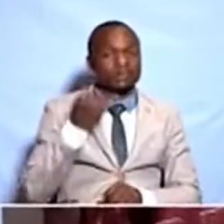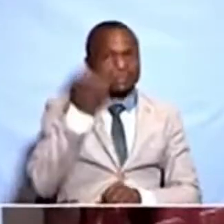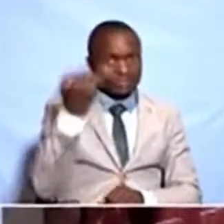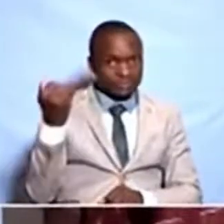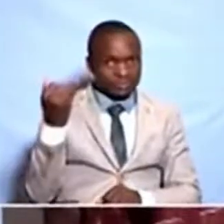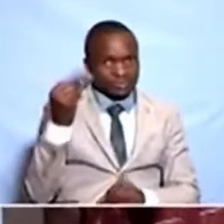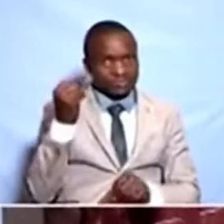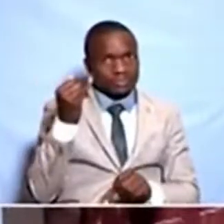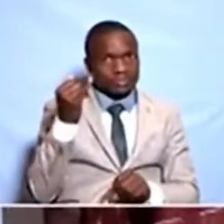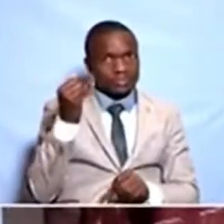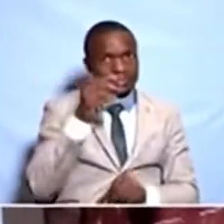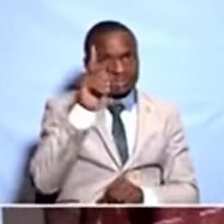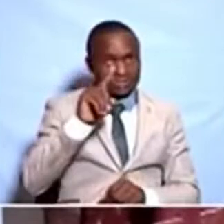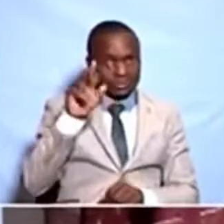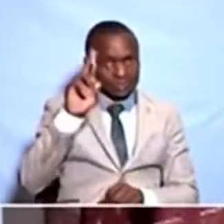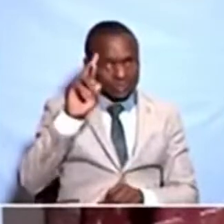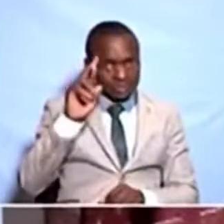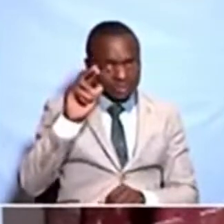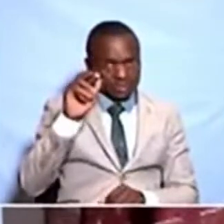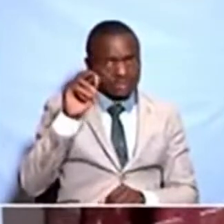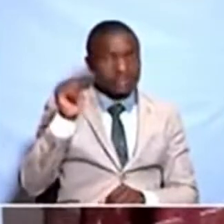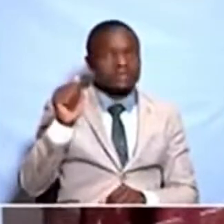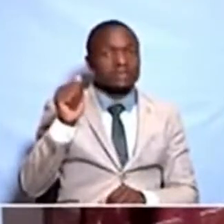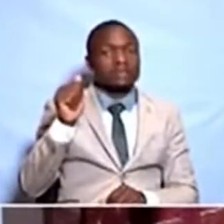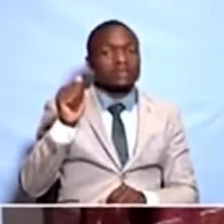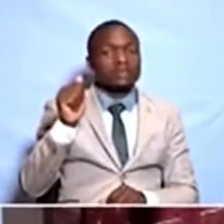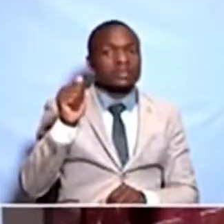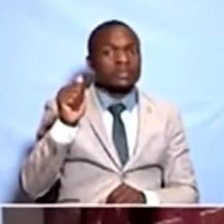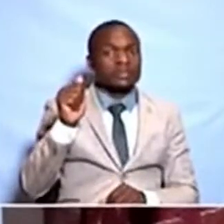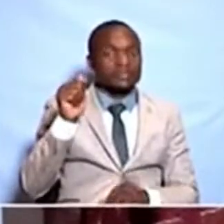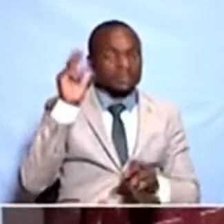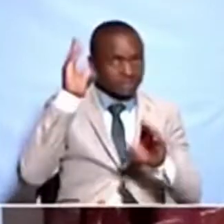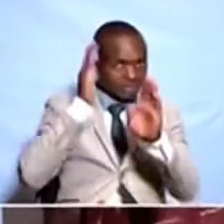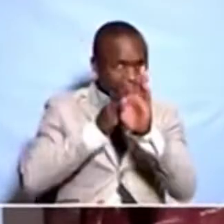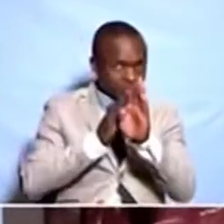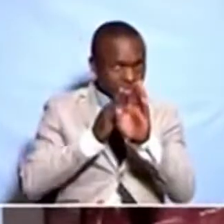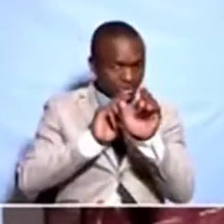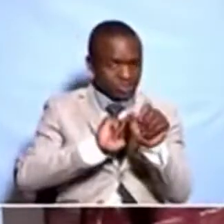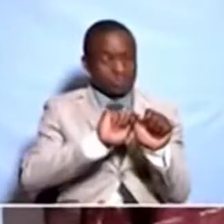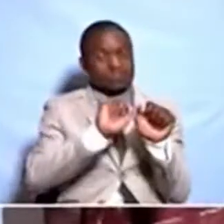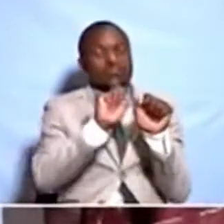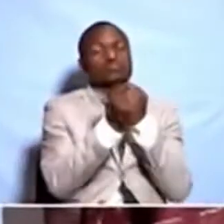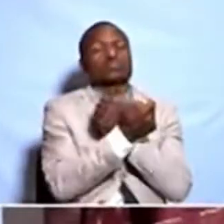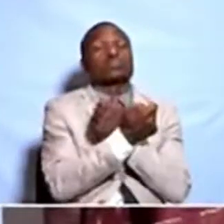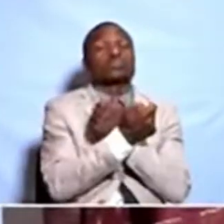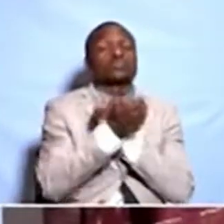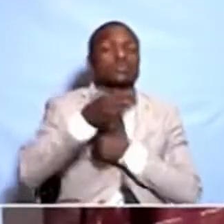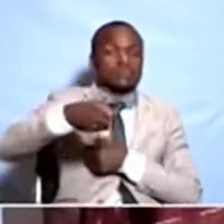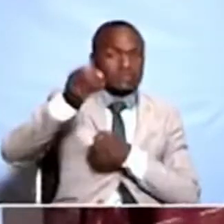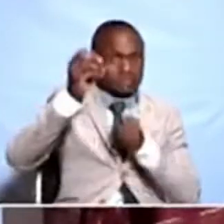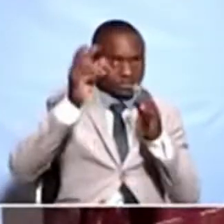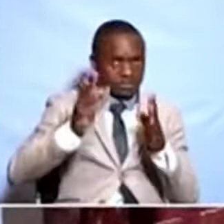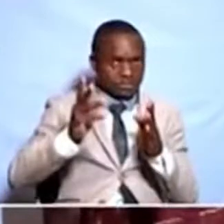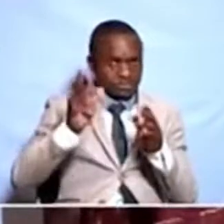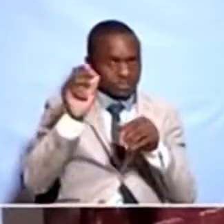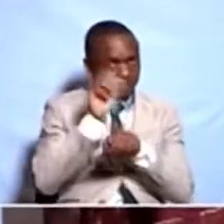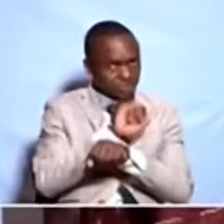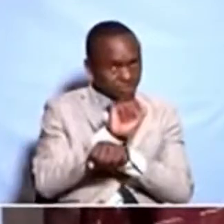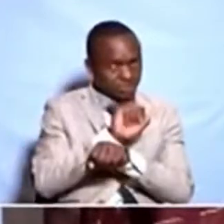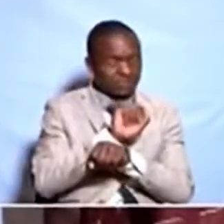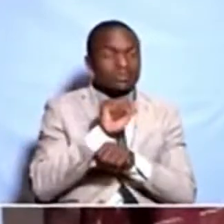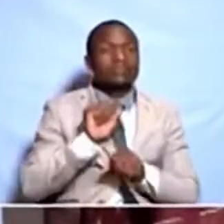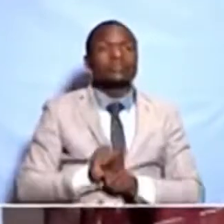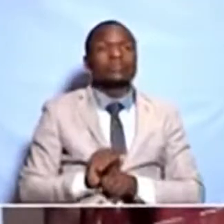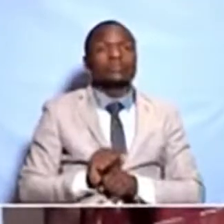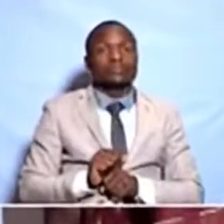Zambia Revenue Authority tax clearance certificate, specifically for change of ownership of motor vehicle. And